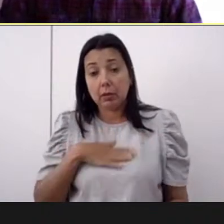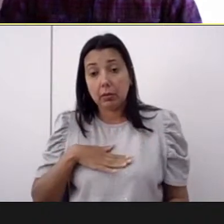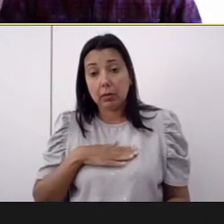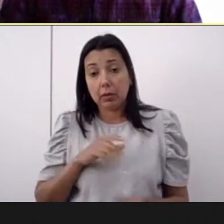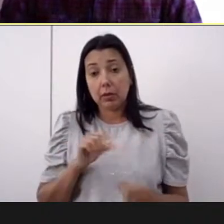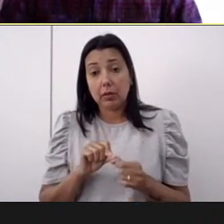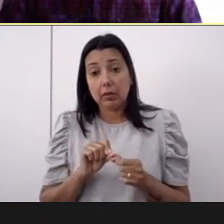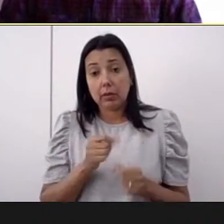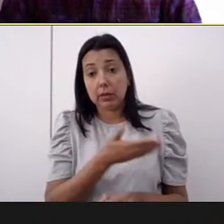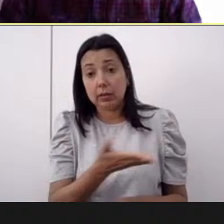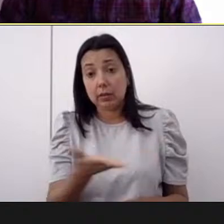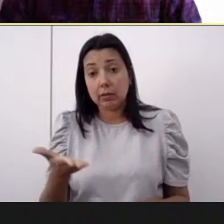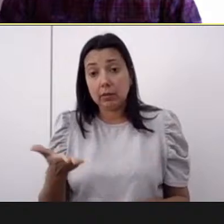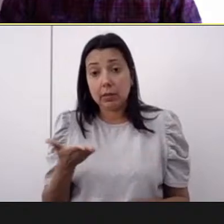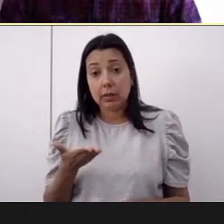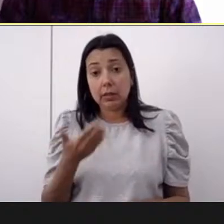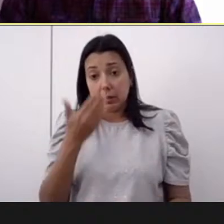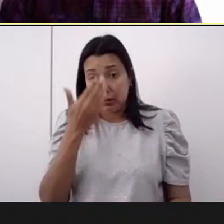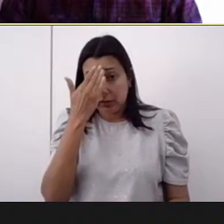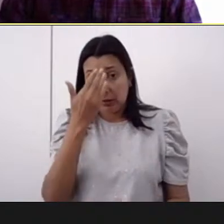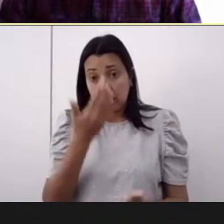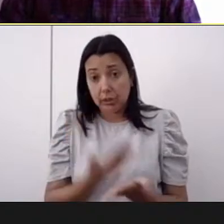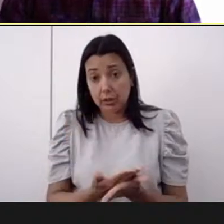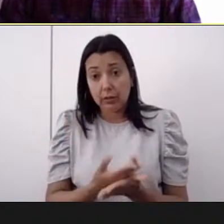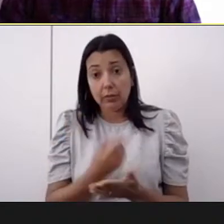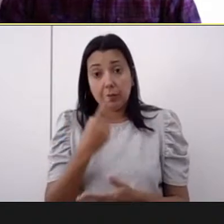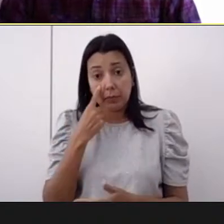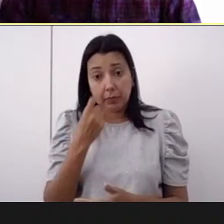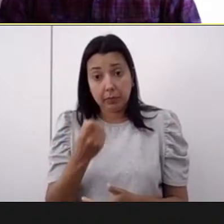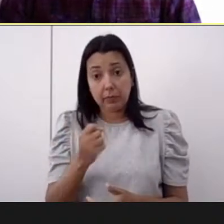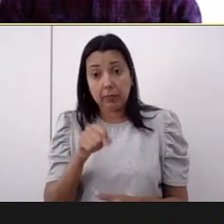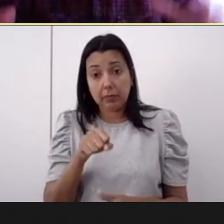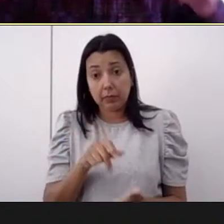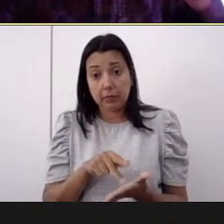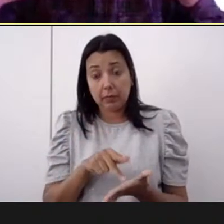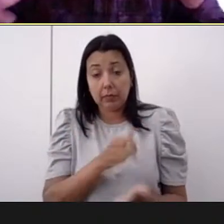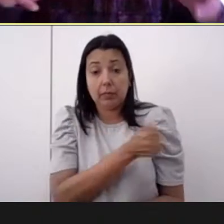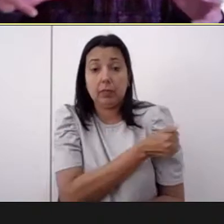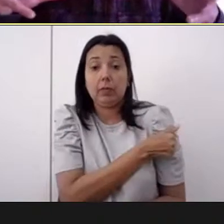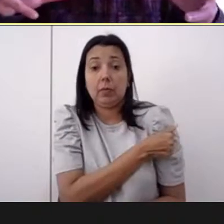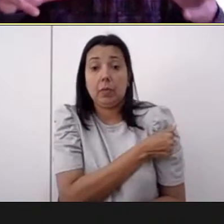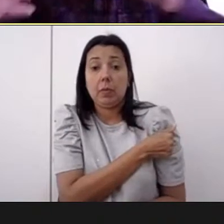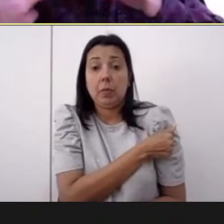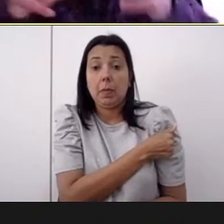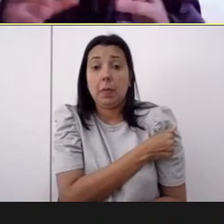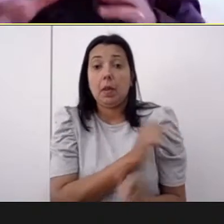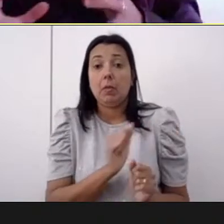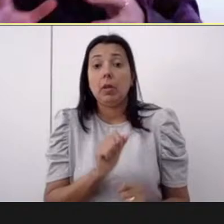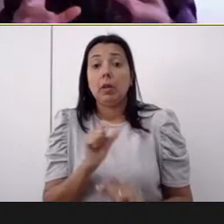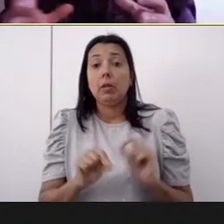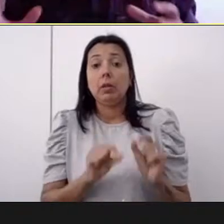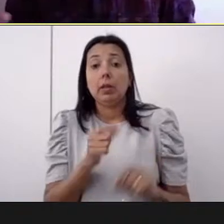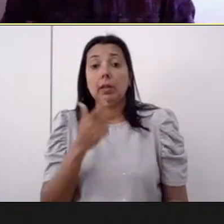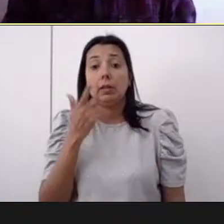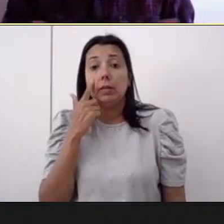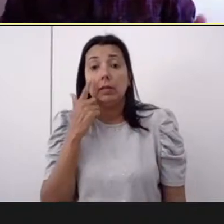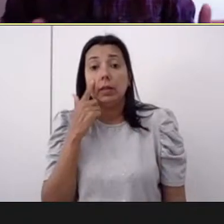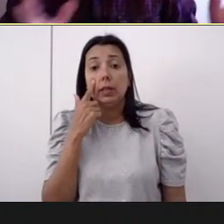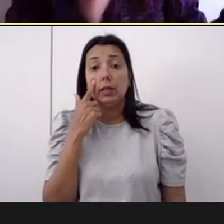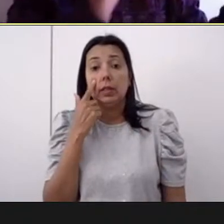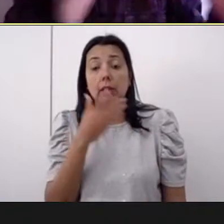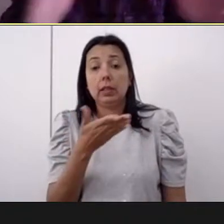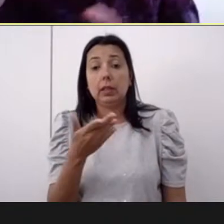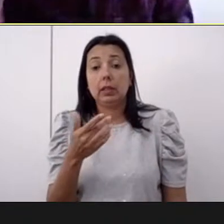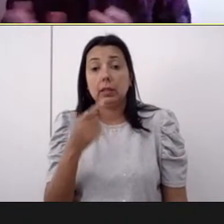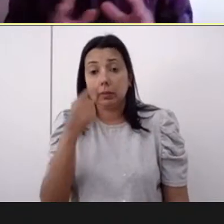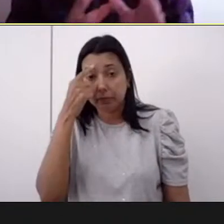would be really interesting also for students to see this combination between chapters. In the